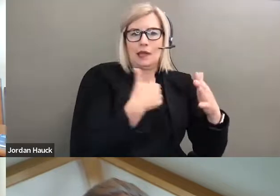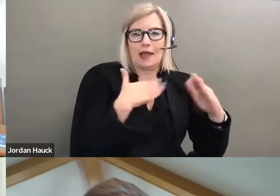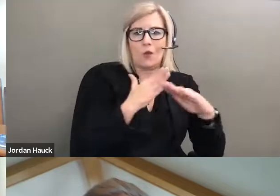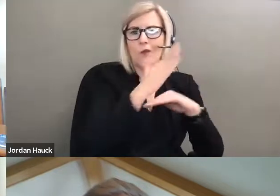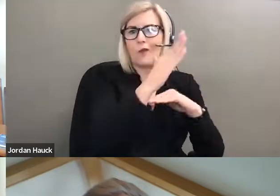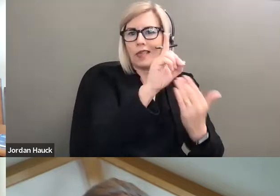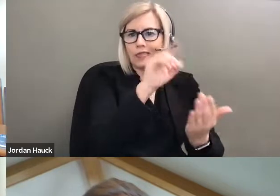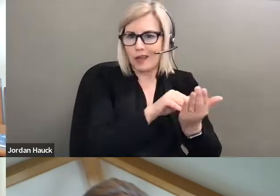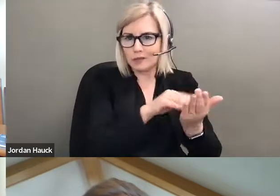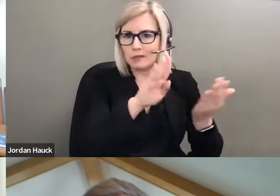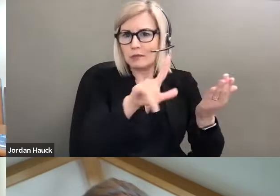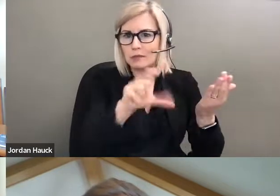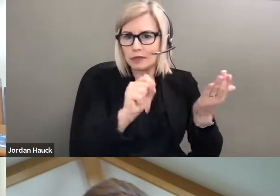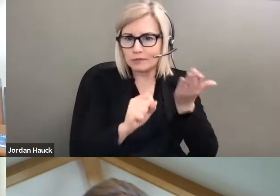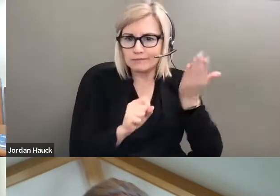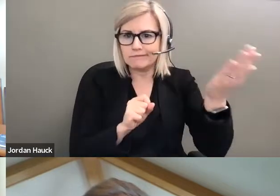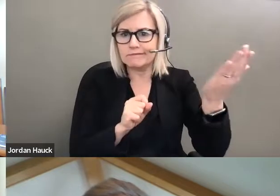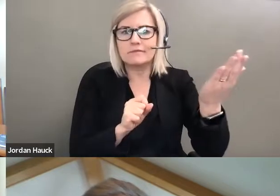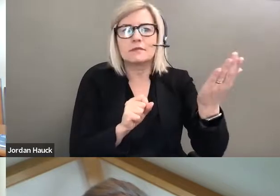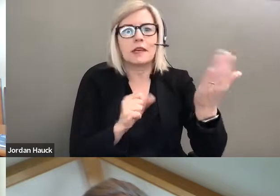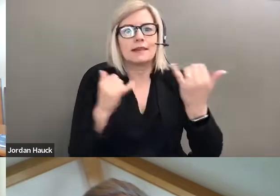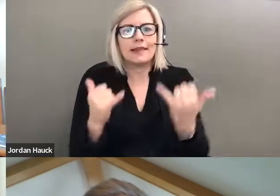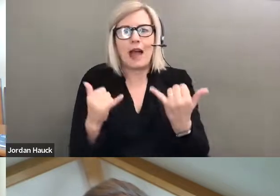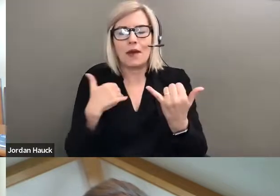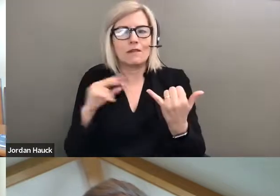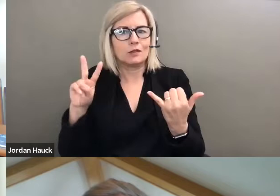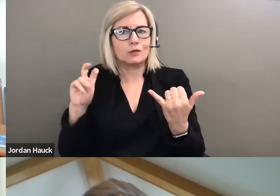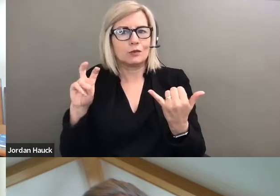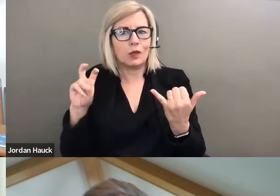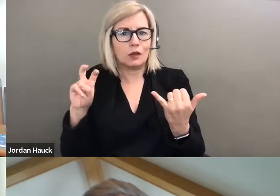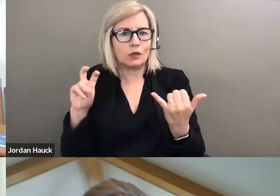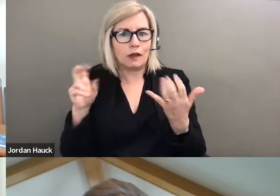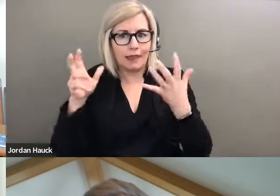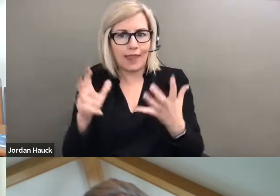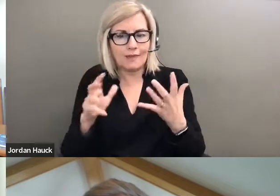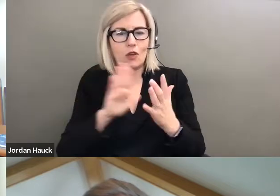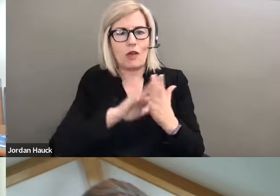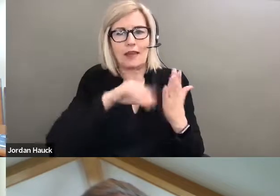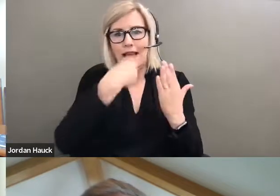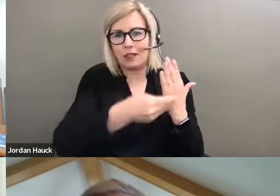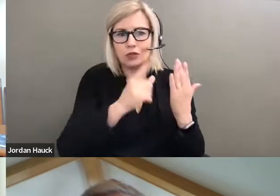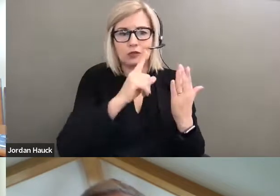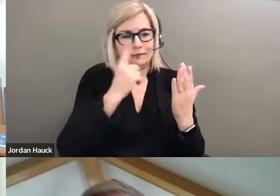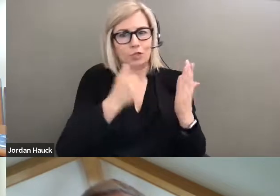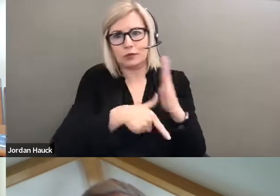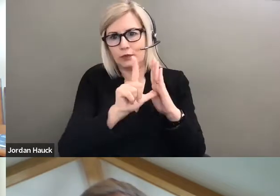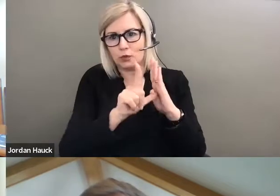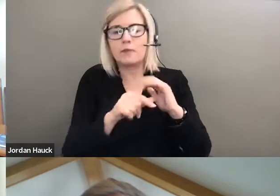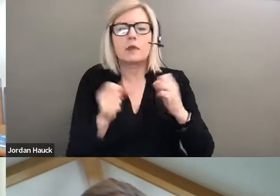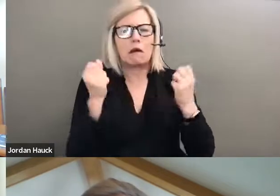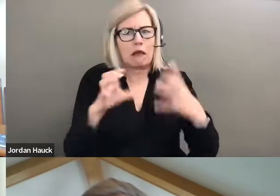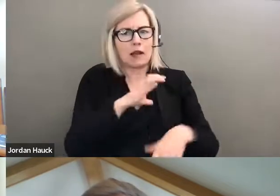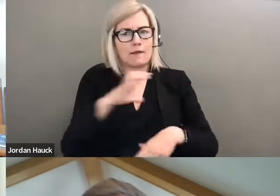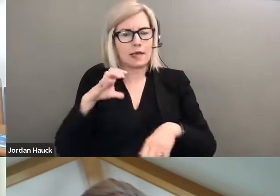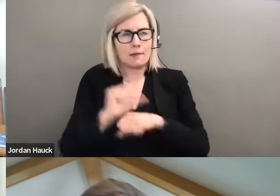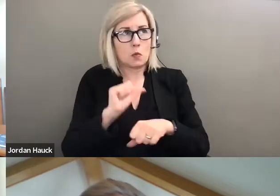bills introduced. There are a little over 200 bills still on calendars to be reviewed. A lot of the committee work, if